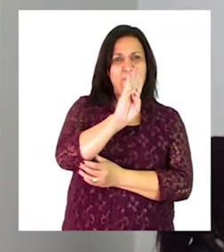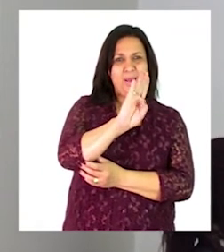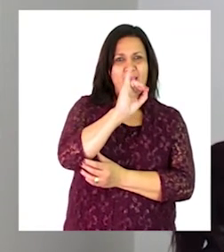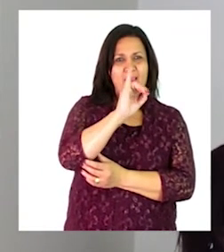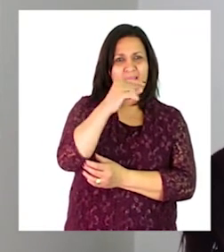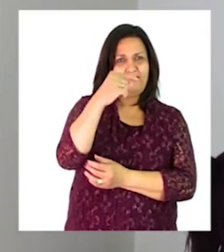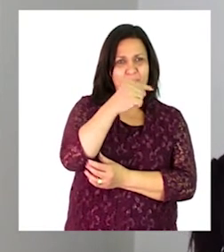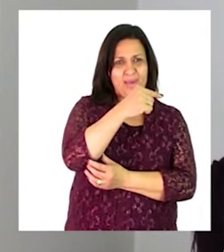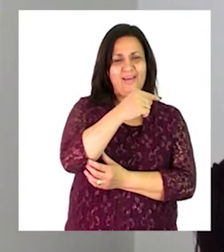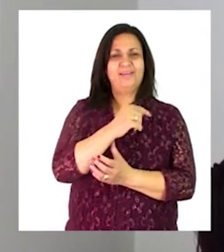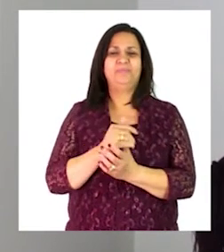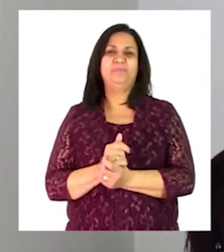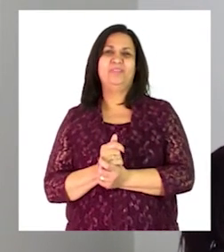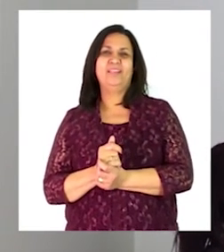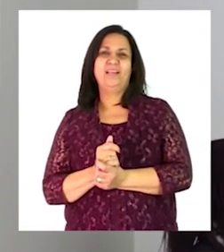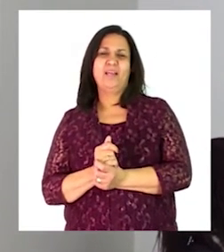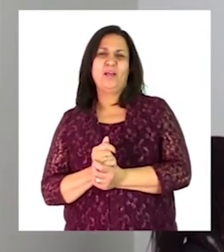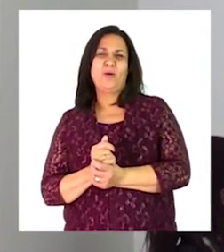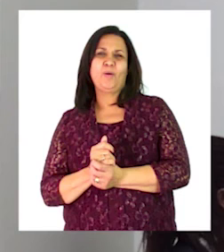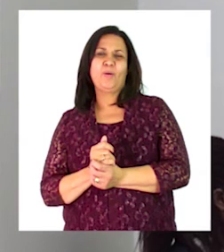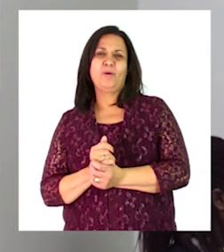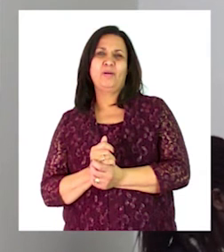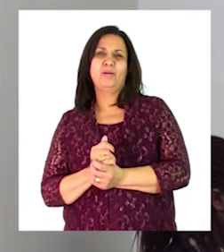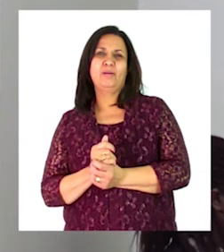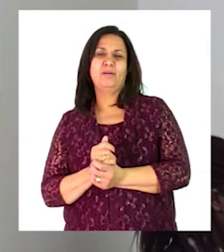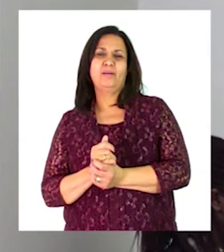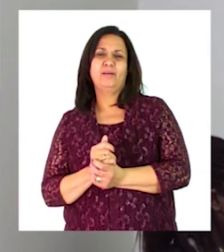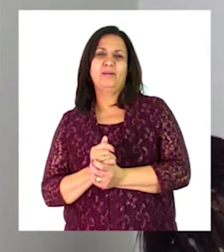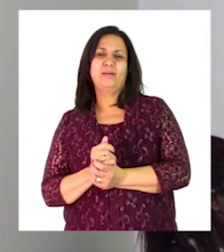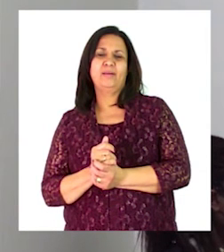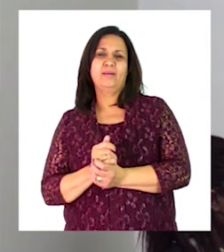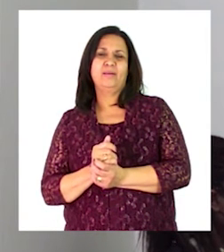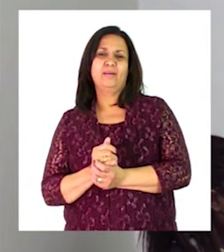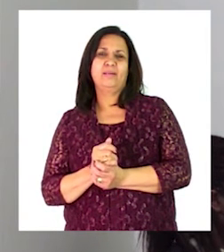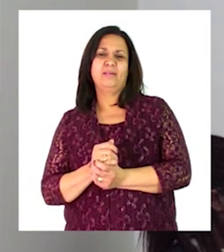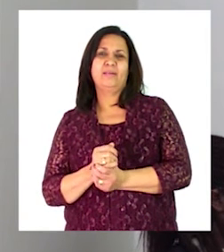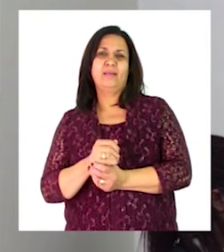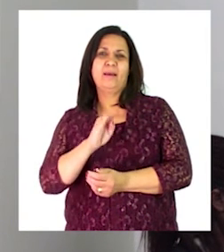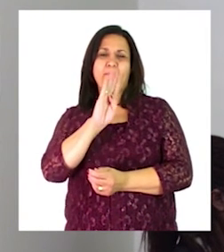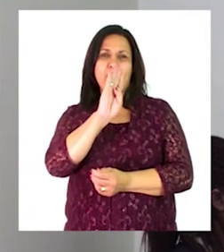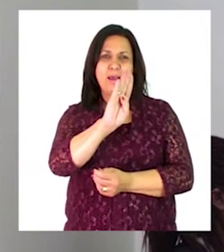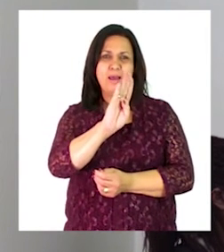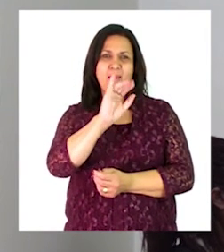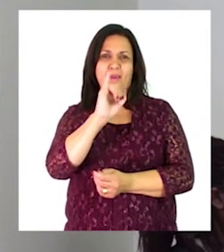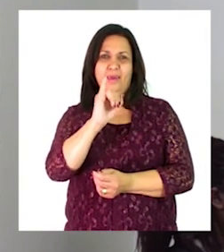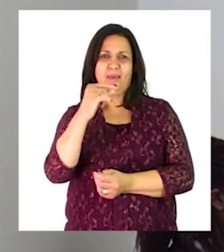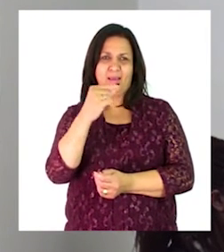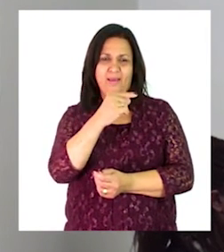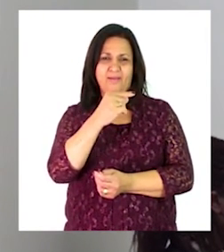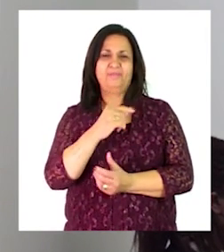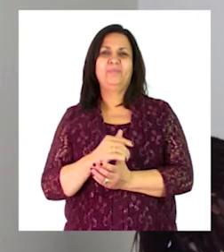That is big. And we write the word big, as you can see.